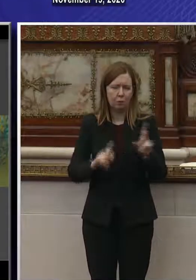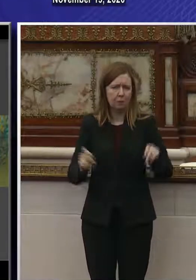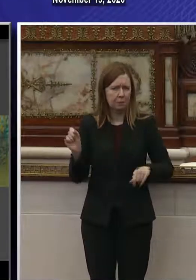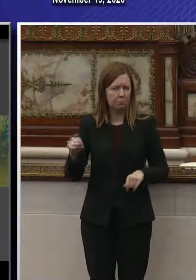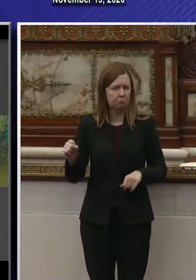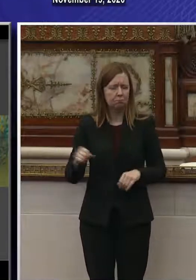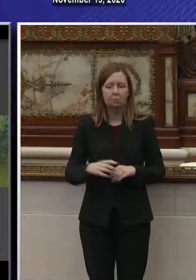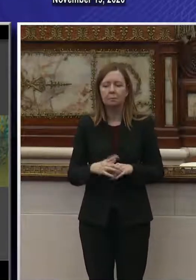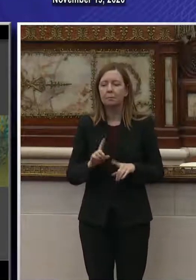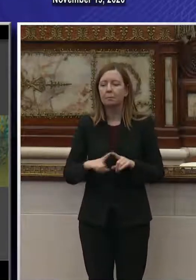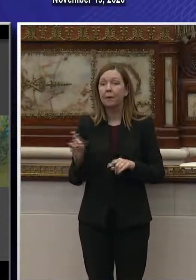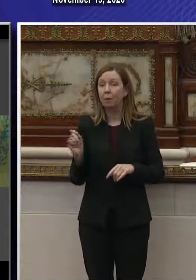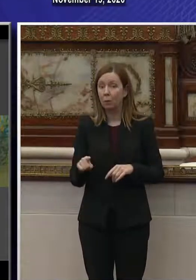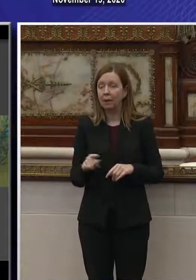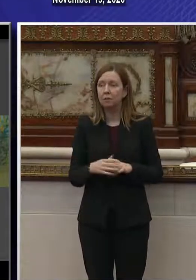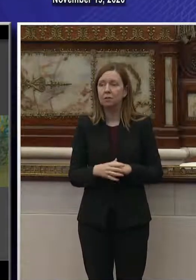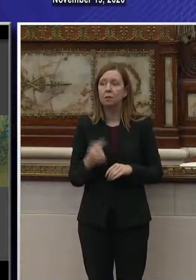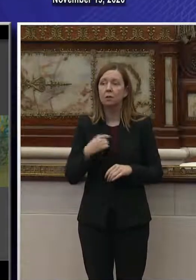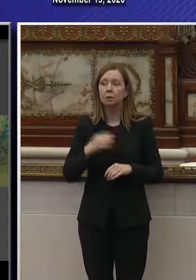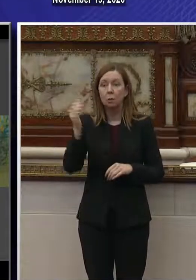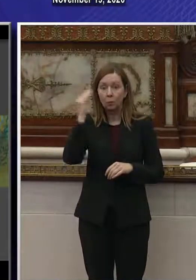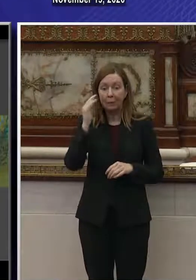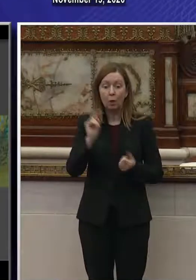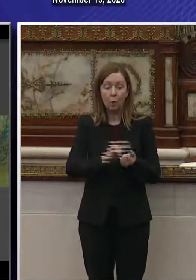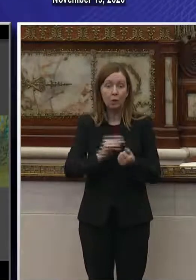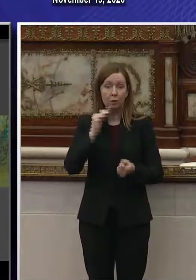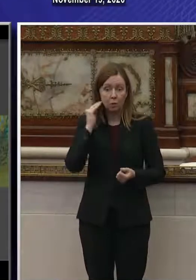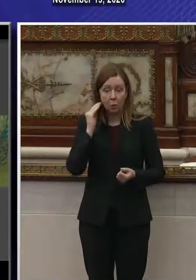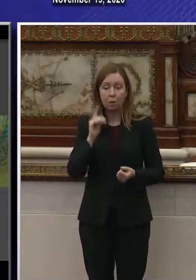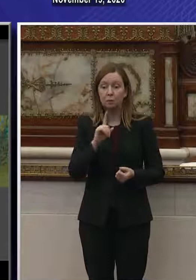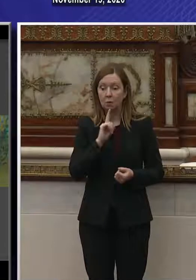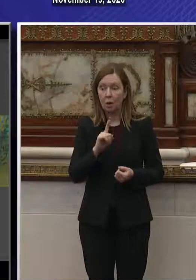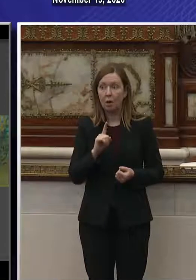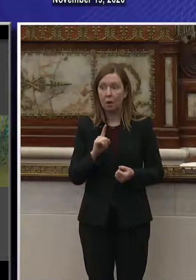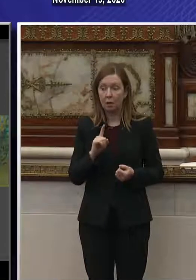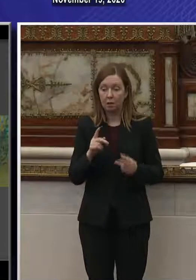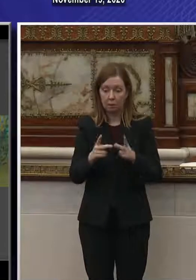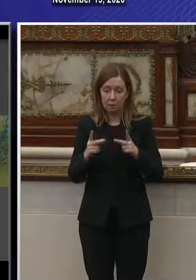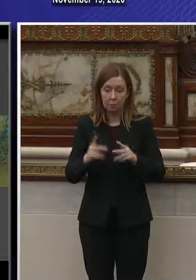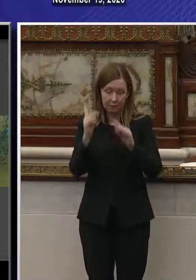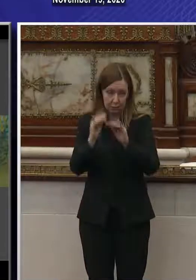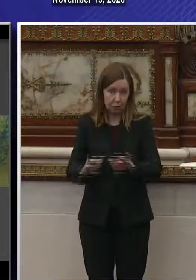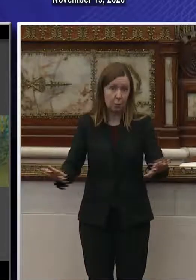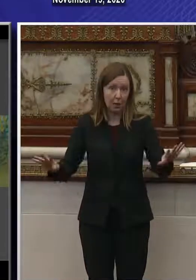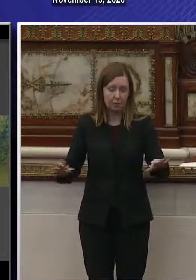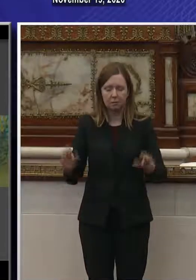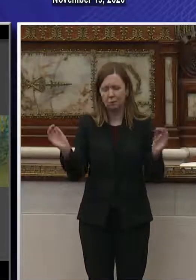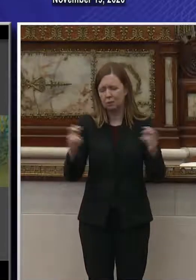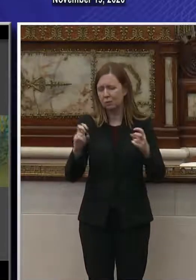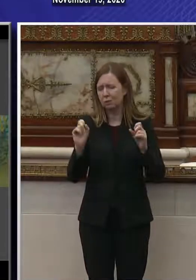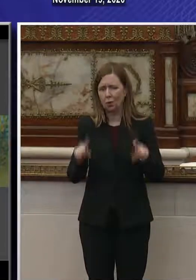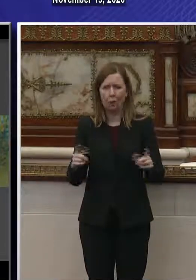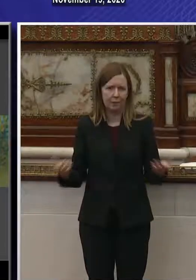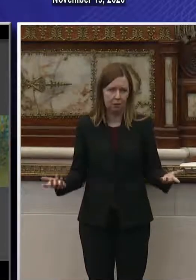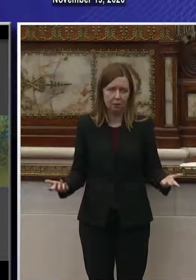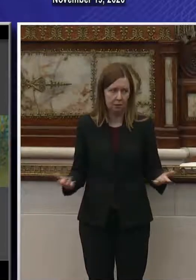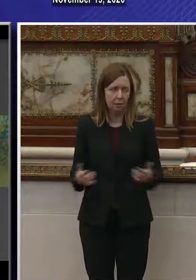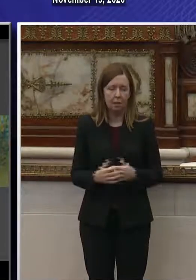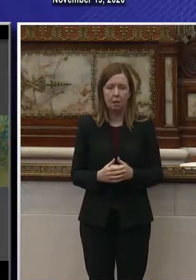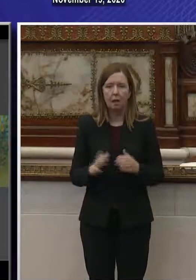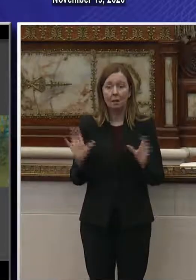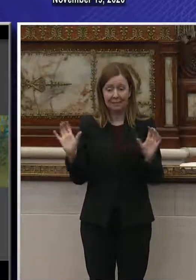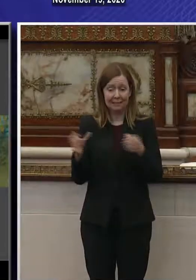I think the question is that we know nursing homes are a site of spread. So there's no question. It is a